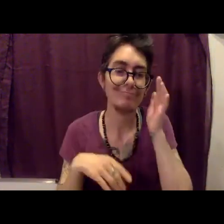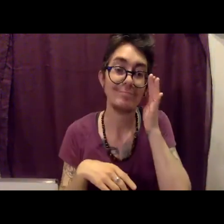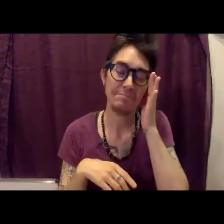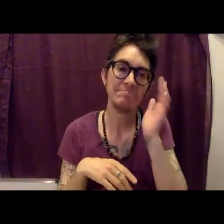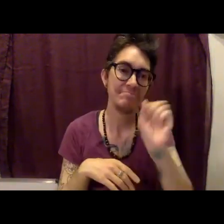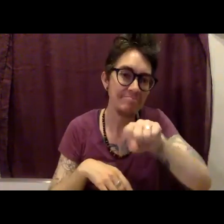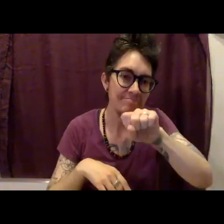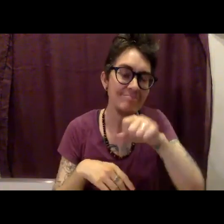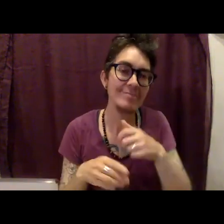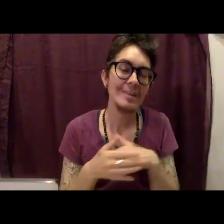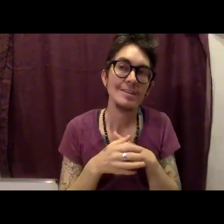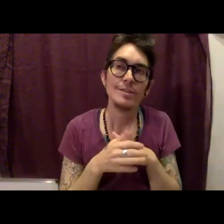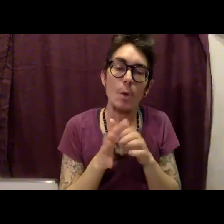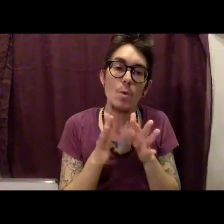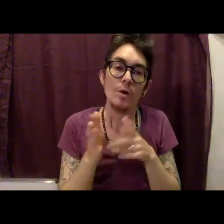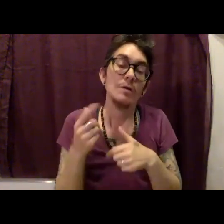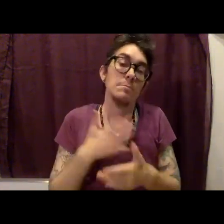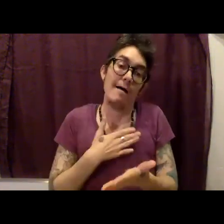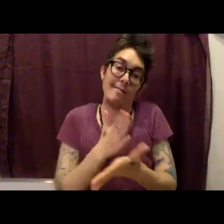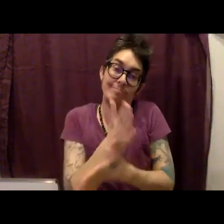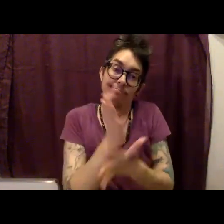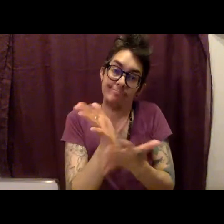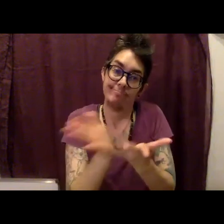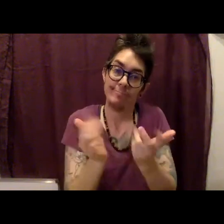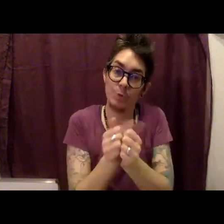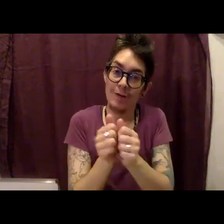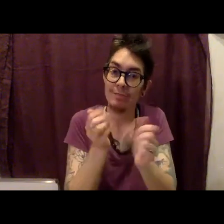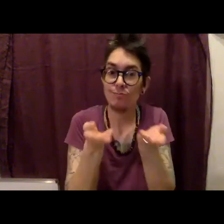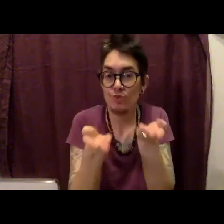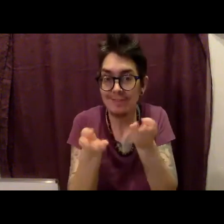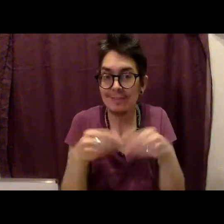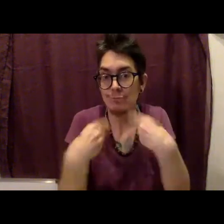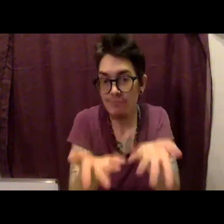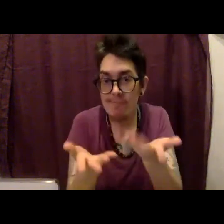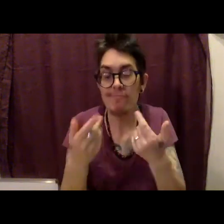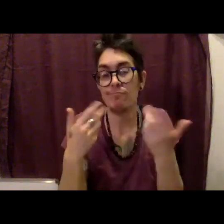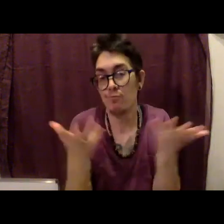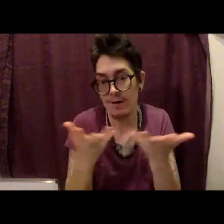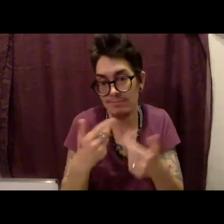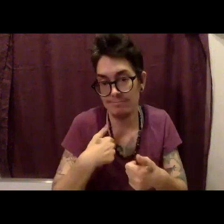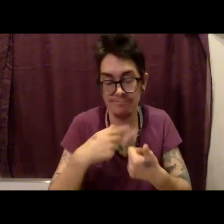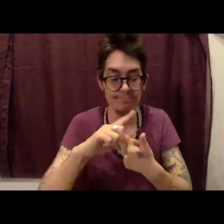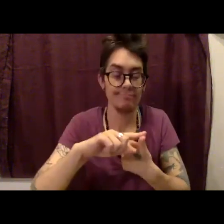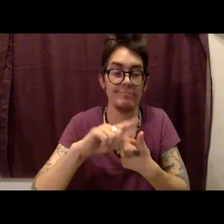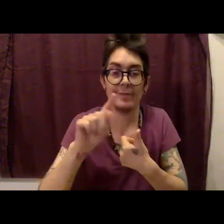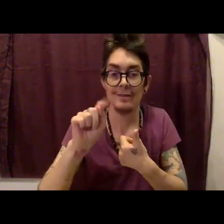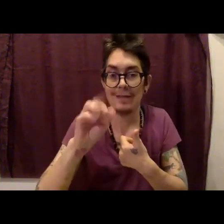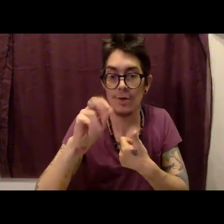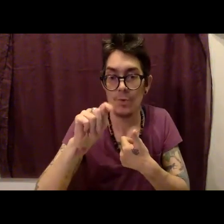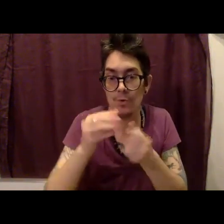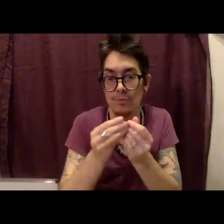that, we'll continue with that. And so my specialties, and so I work